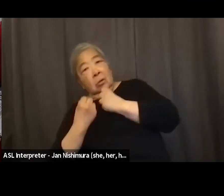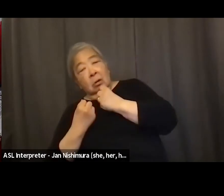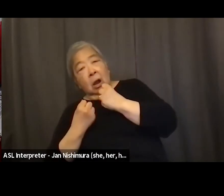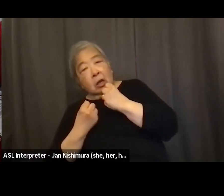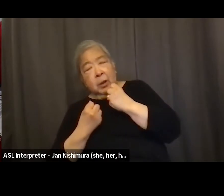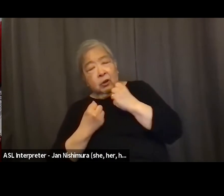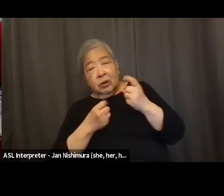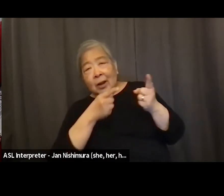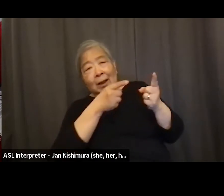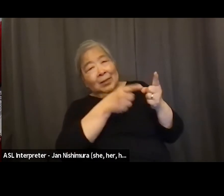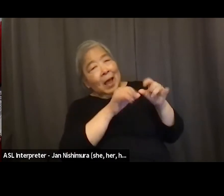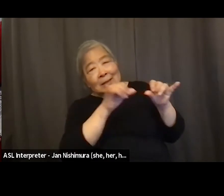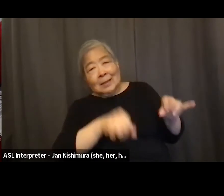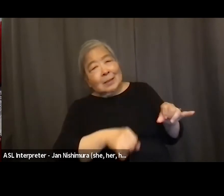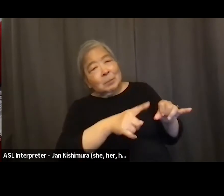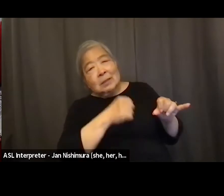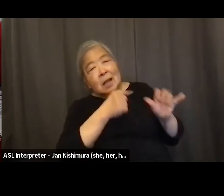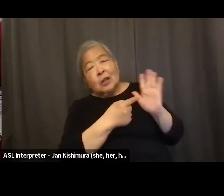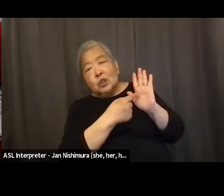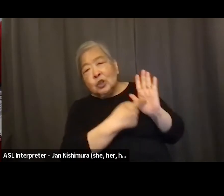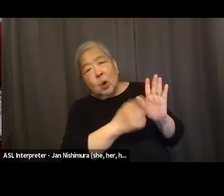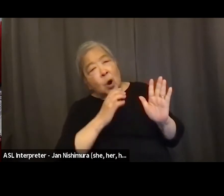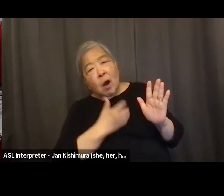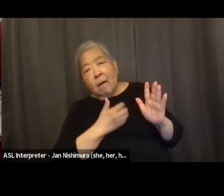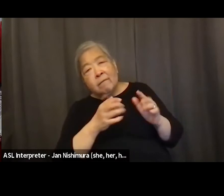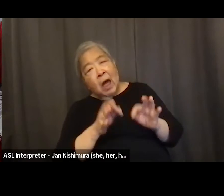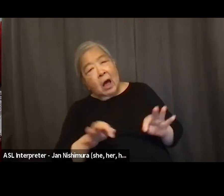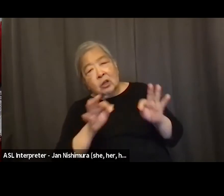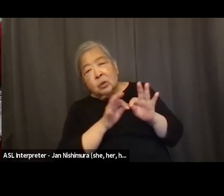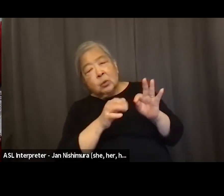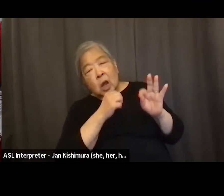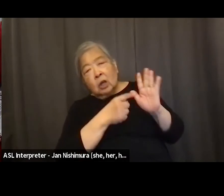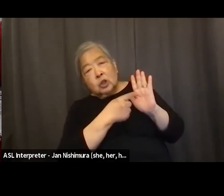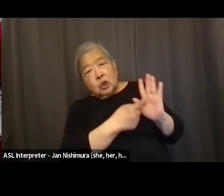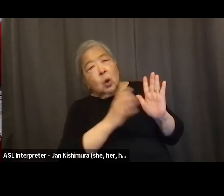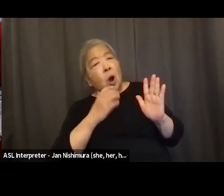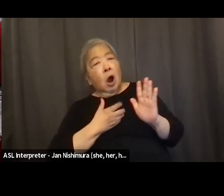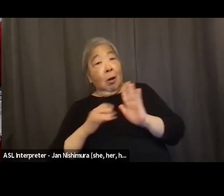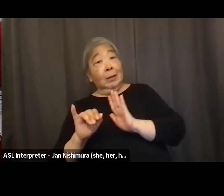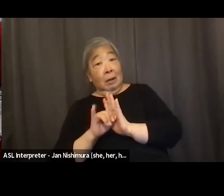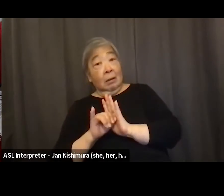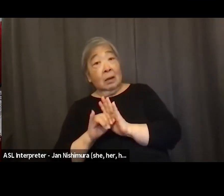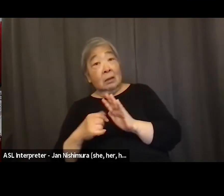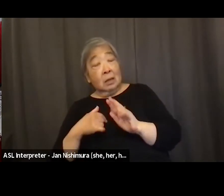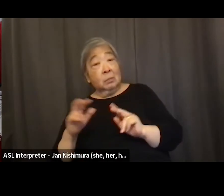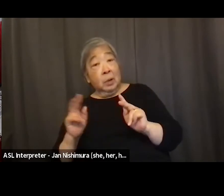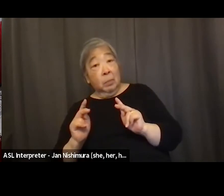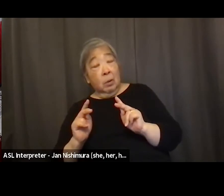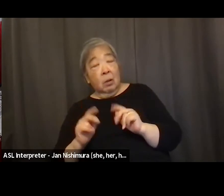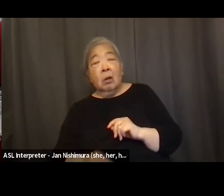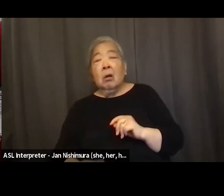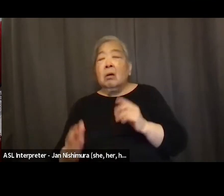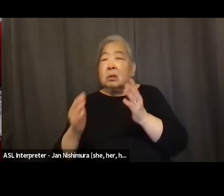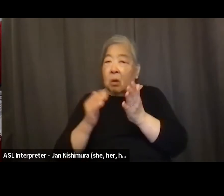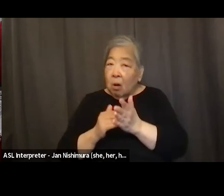not represent our values or like even our identities as people. And so oftentimes you